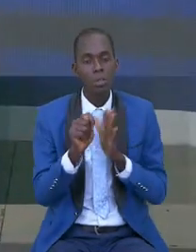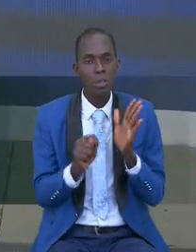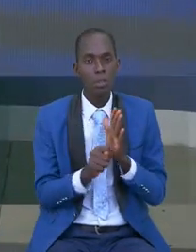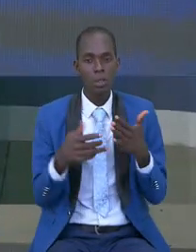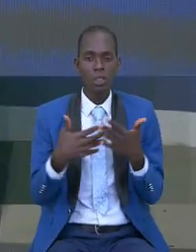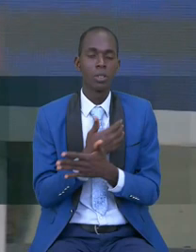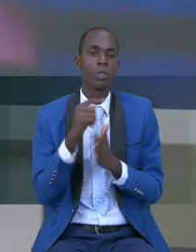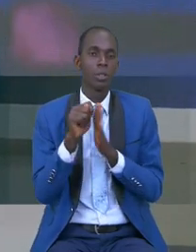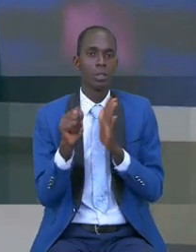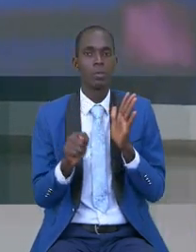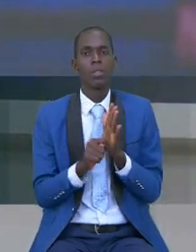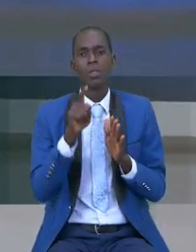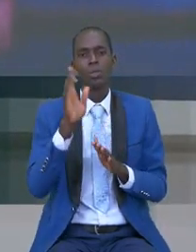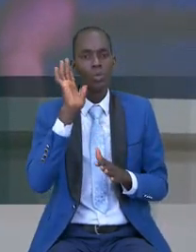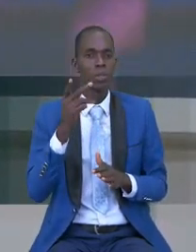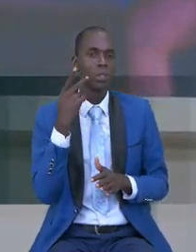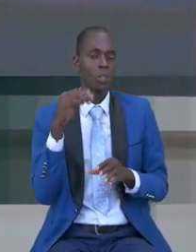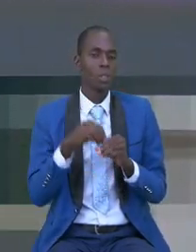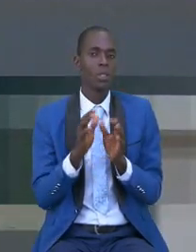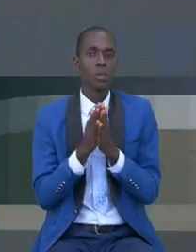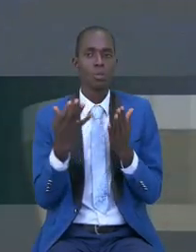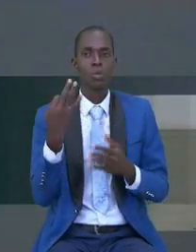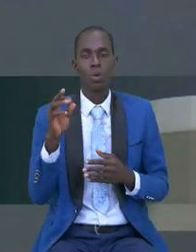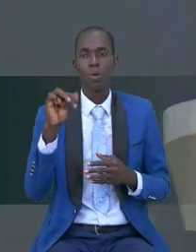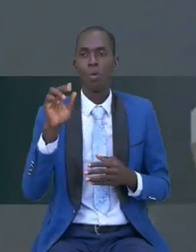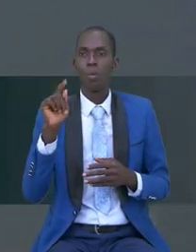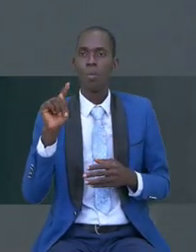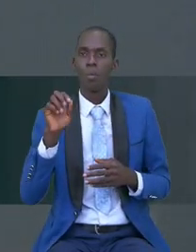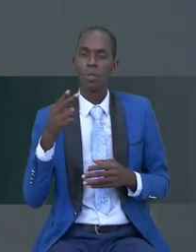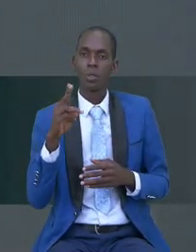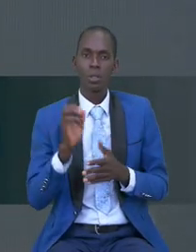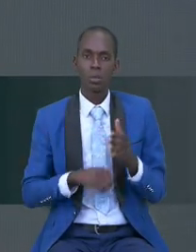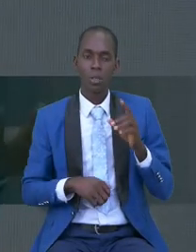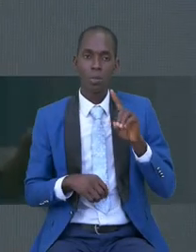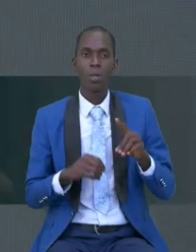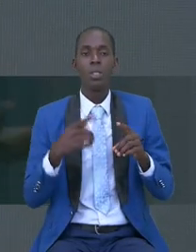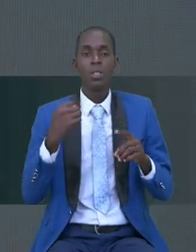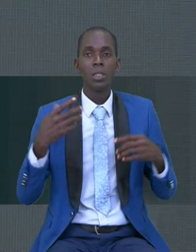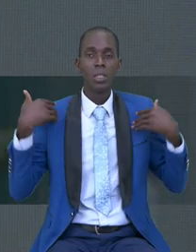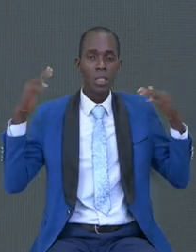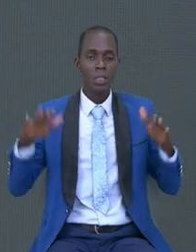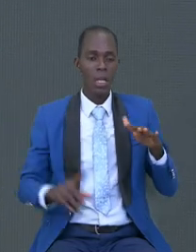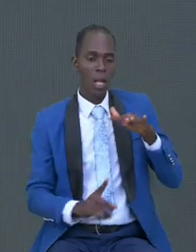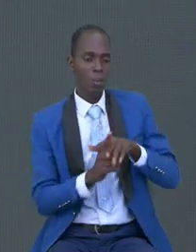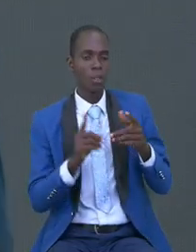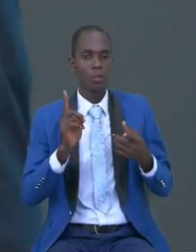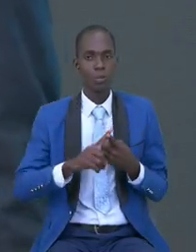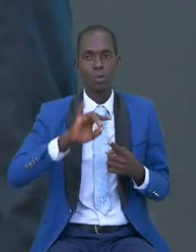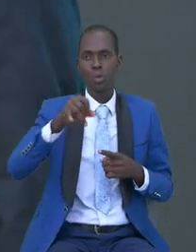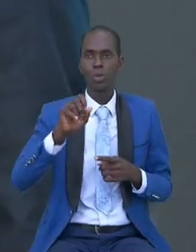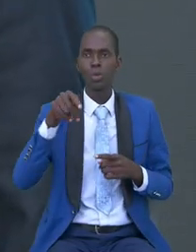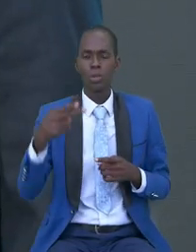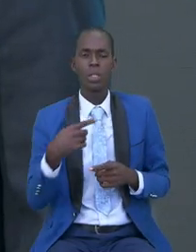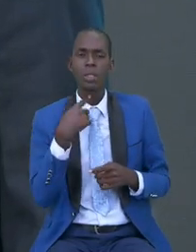Testament. You find in Matthew chapter 1, the angel appeared unto Joseph and gave him confidence and said, what